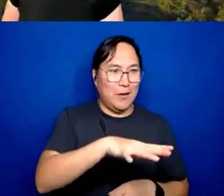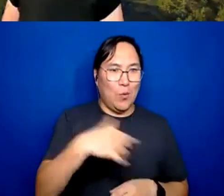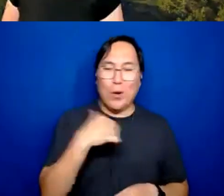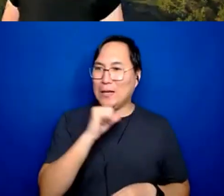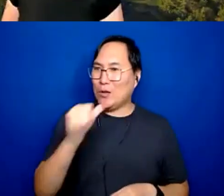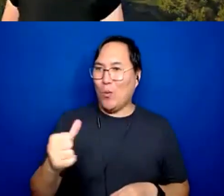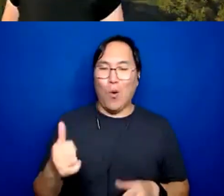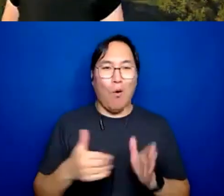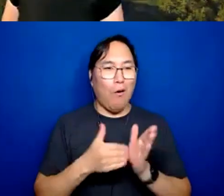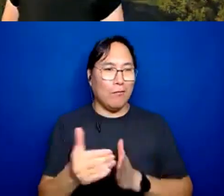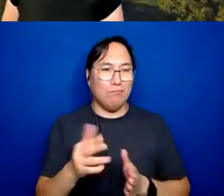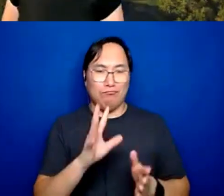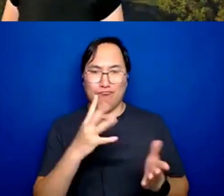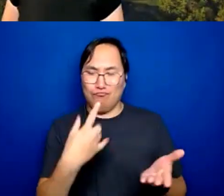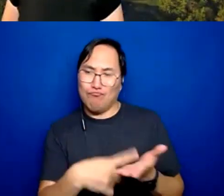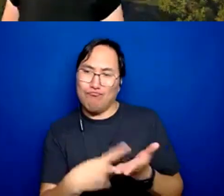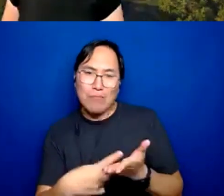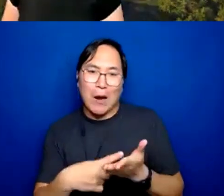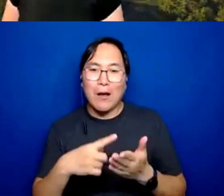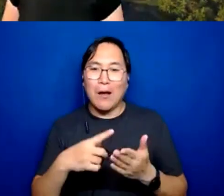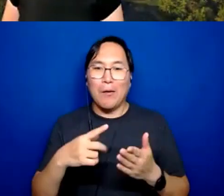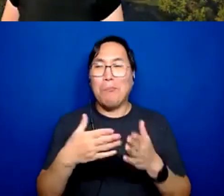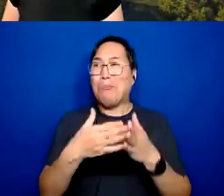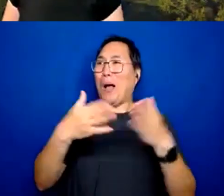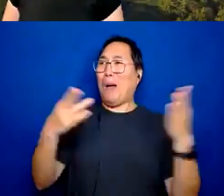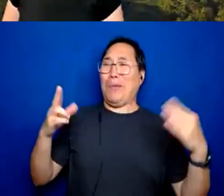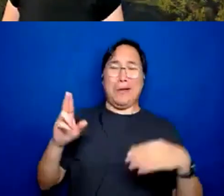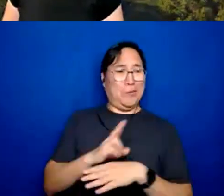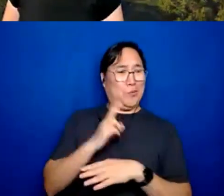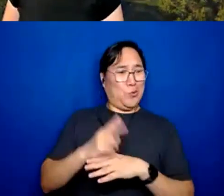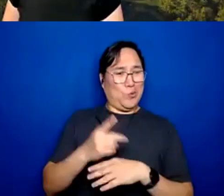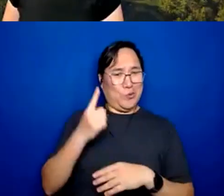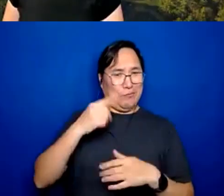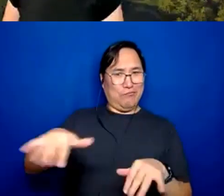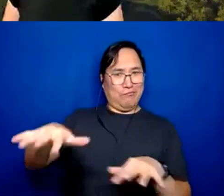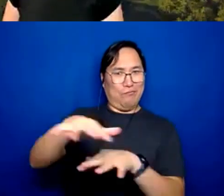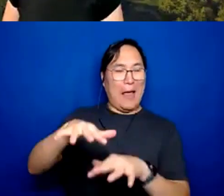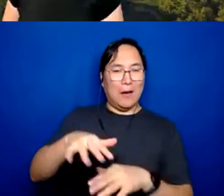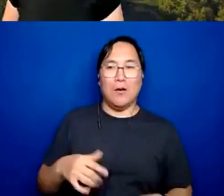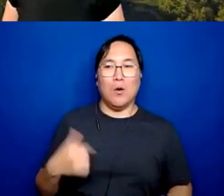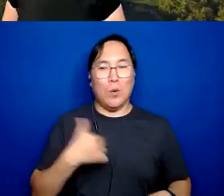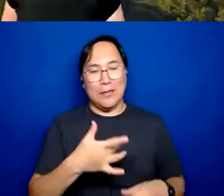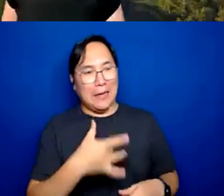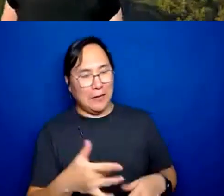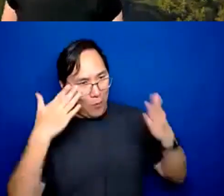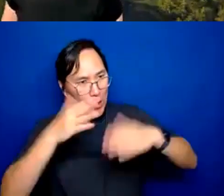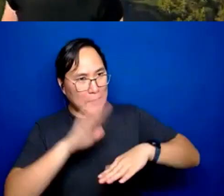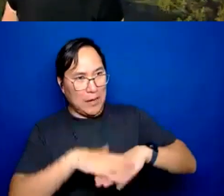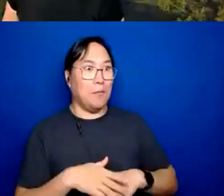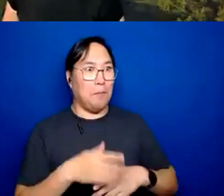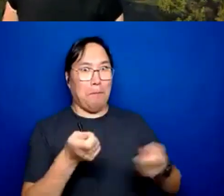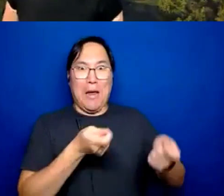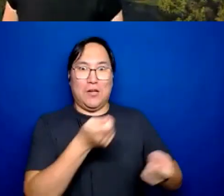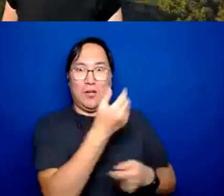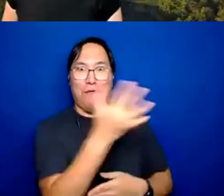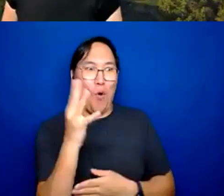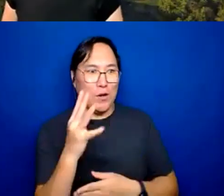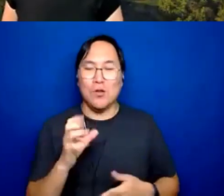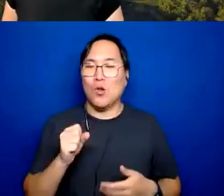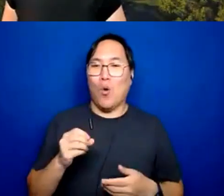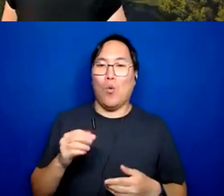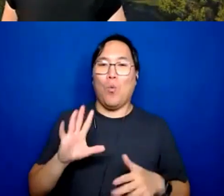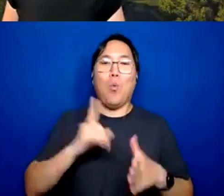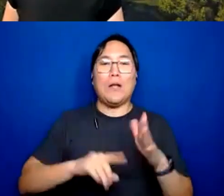about, kind of public uses. We're focused more on forest management. So, what are the challenges? And I'll throw